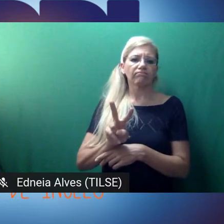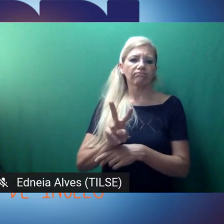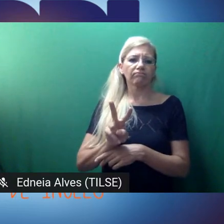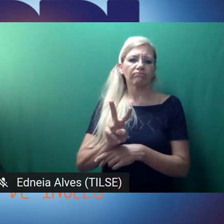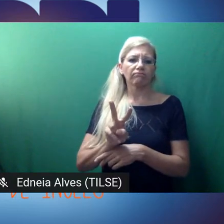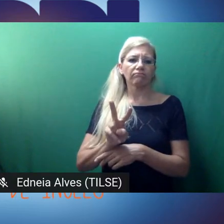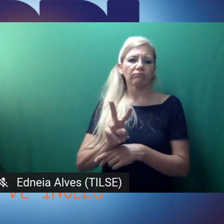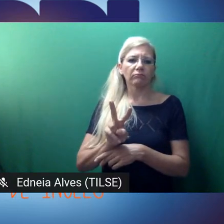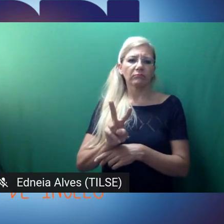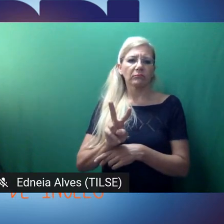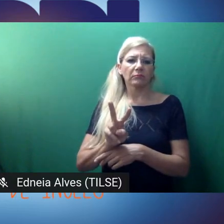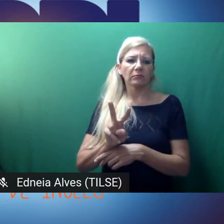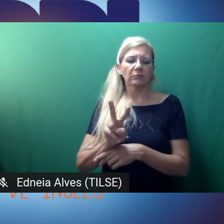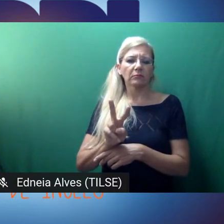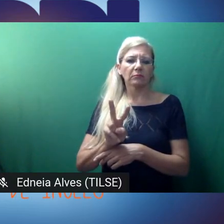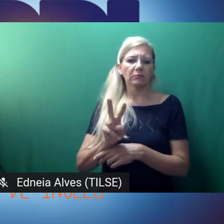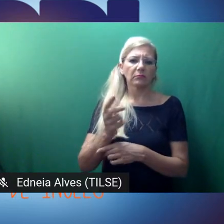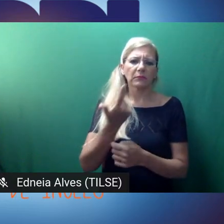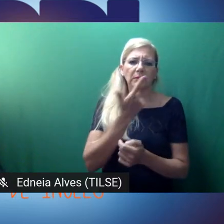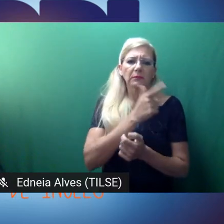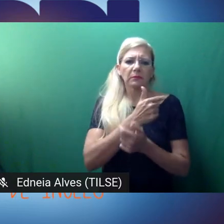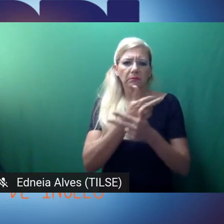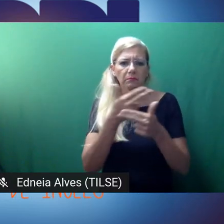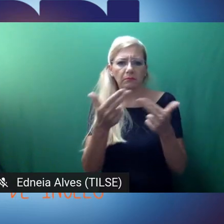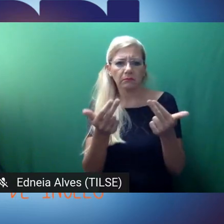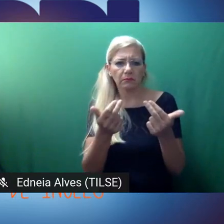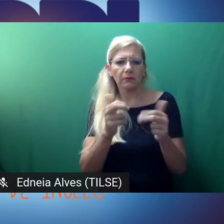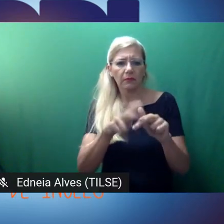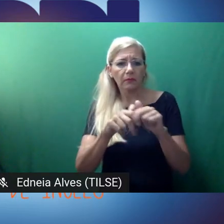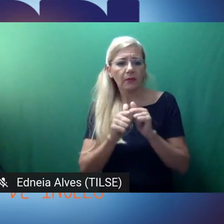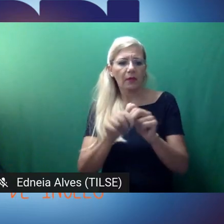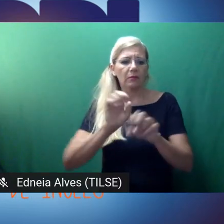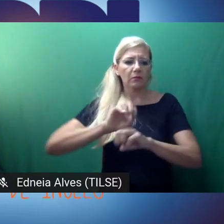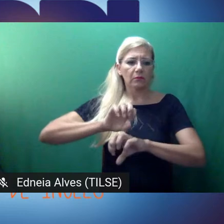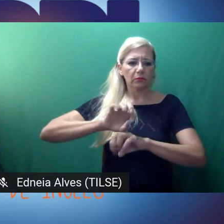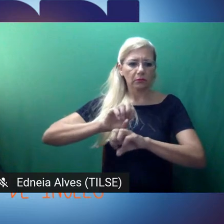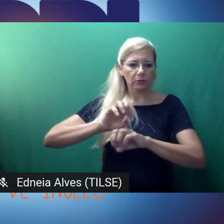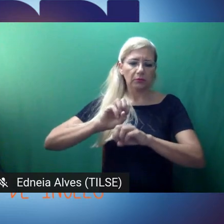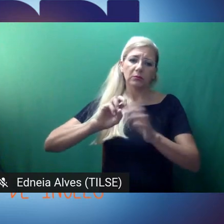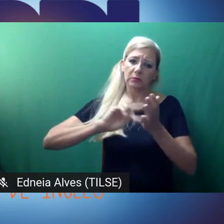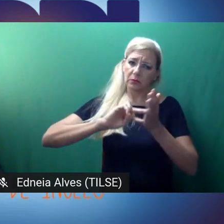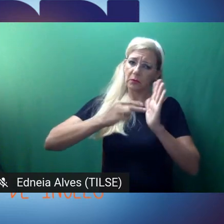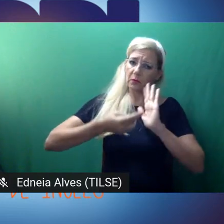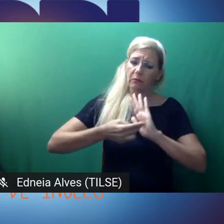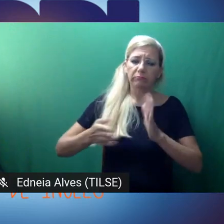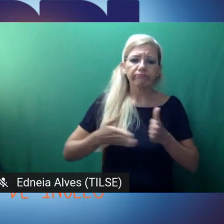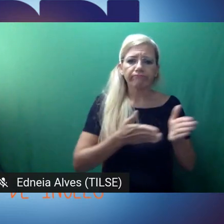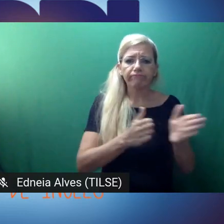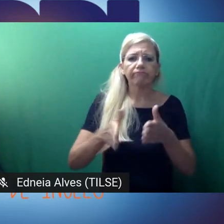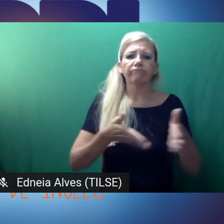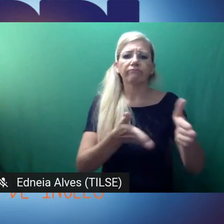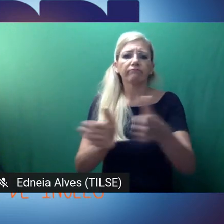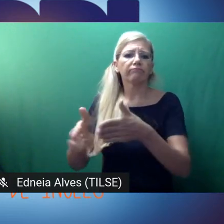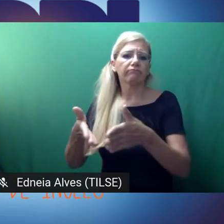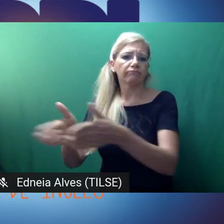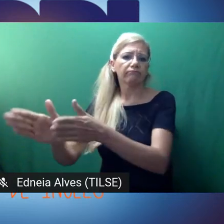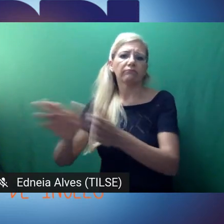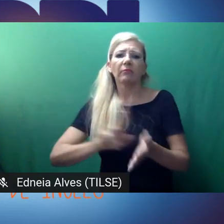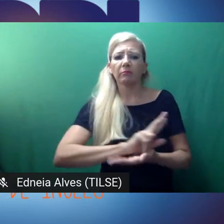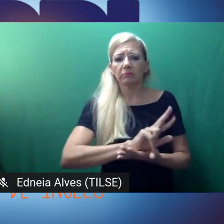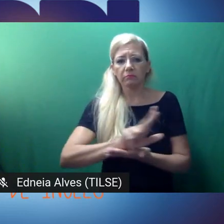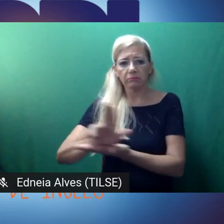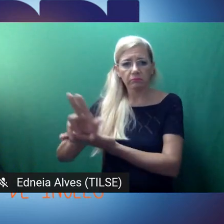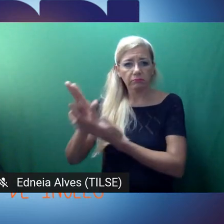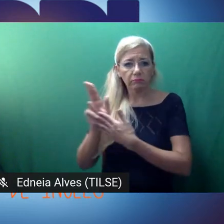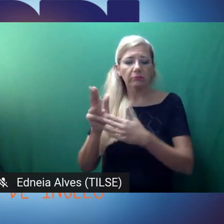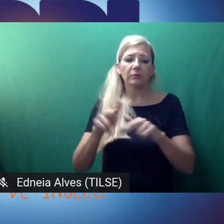permeated in education in a very significant way. So that's why I feel it's really important for